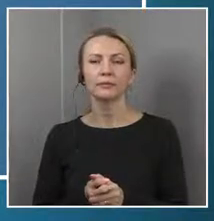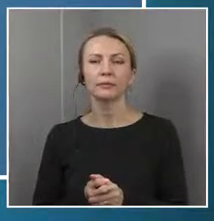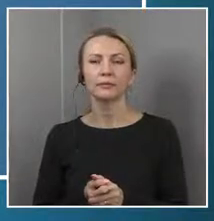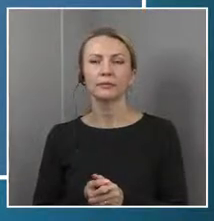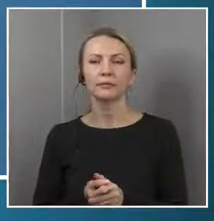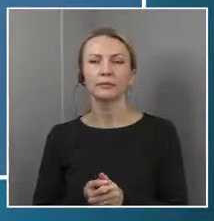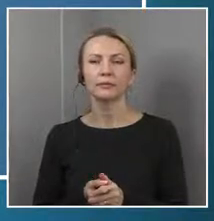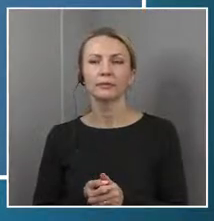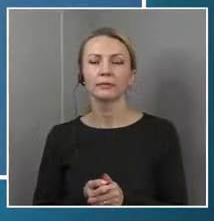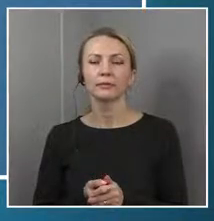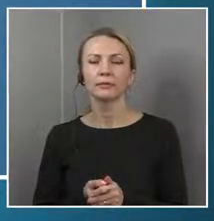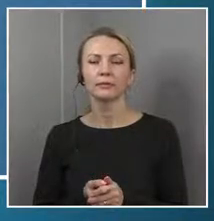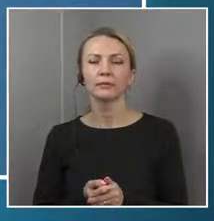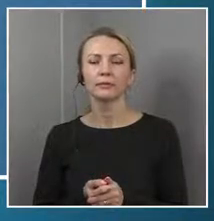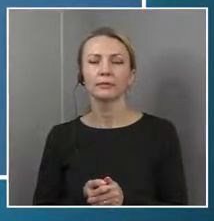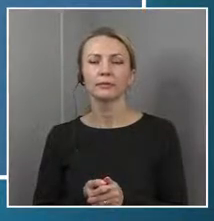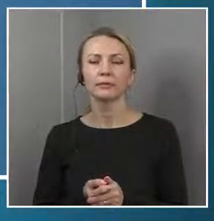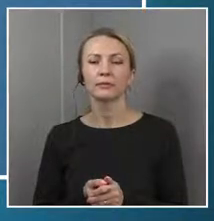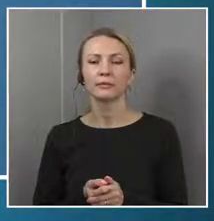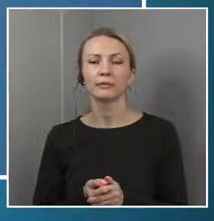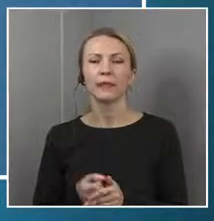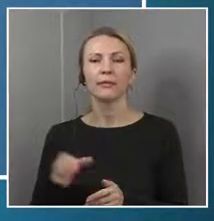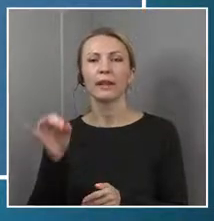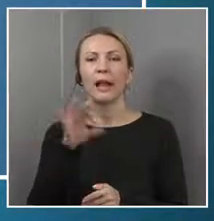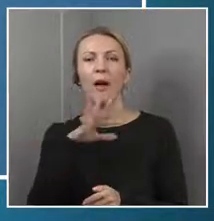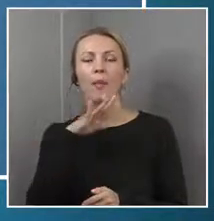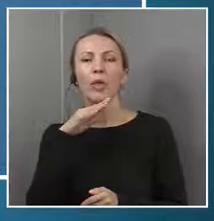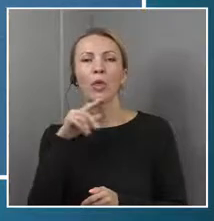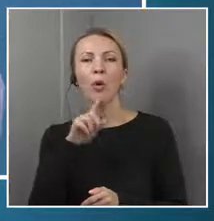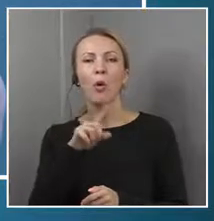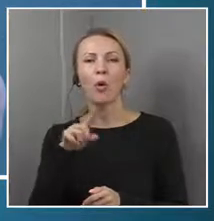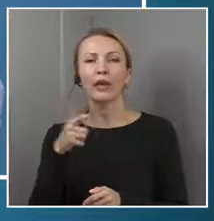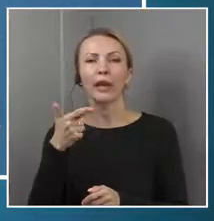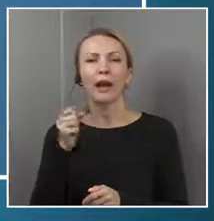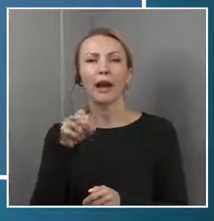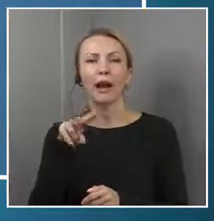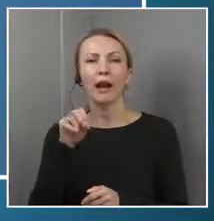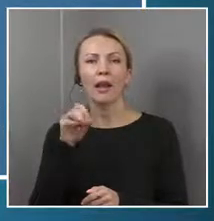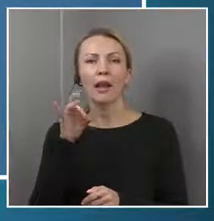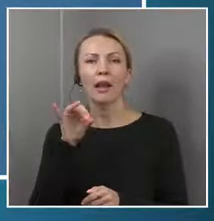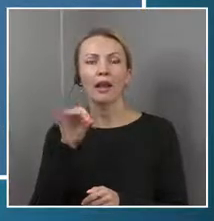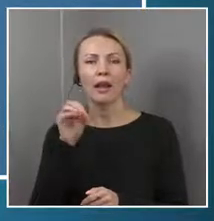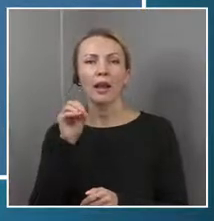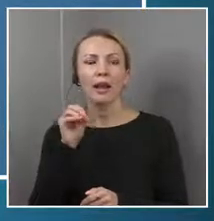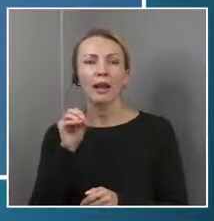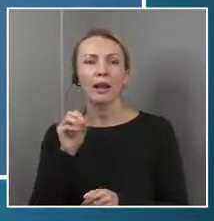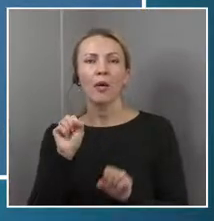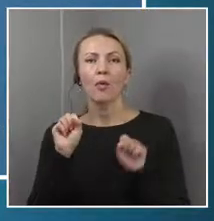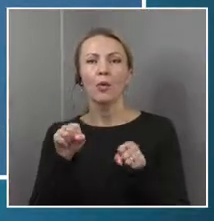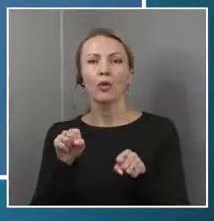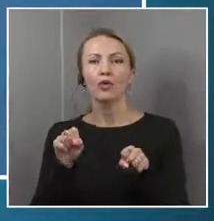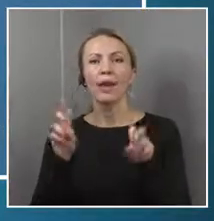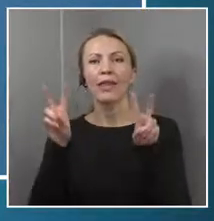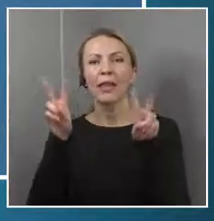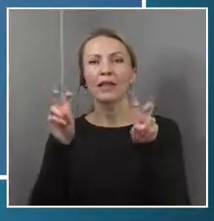many galleries are also collectors, and it's difficult to explain